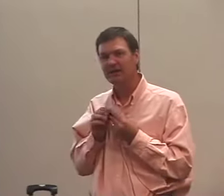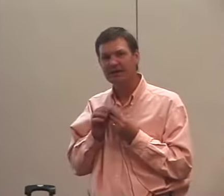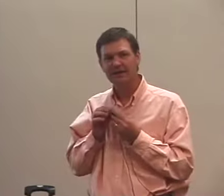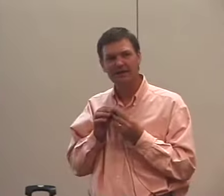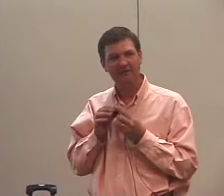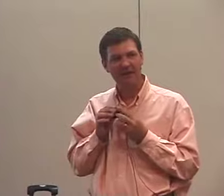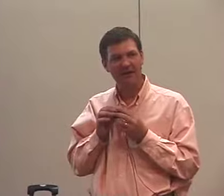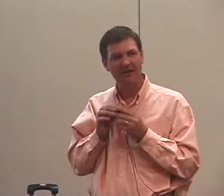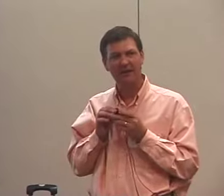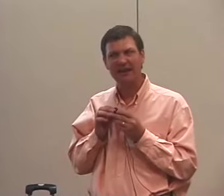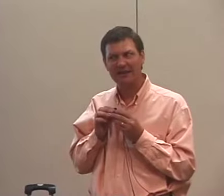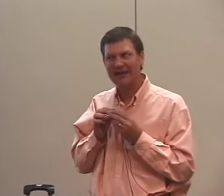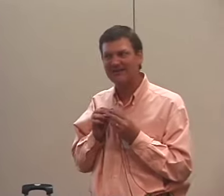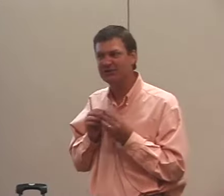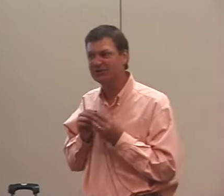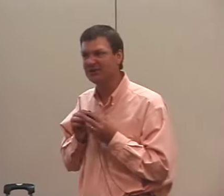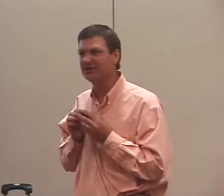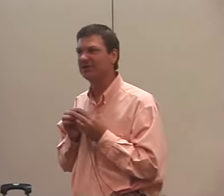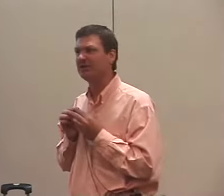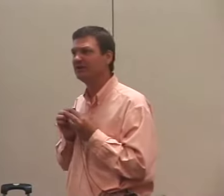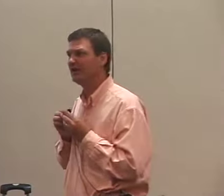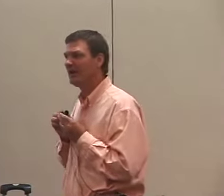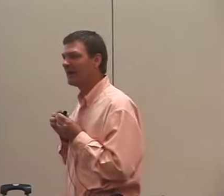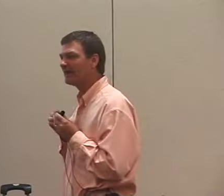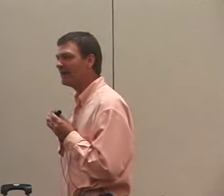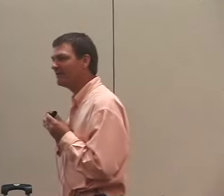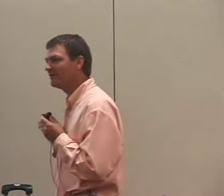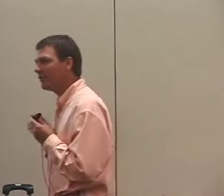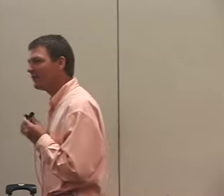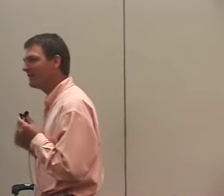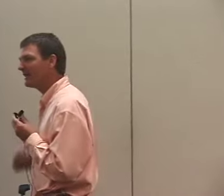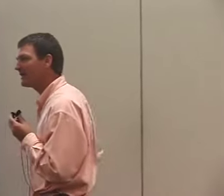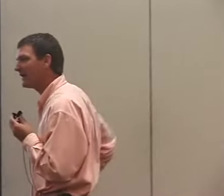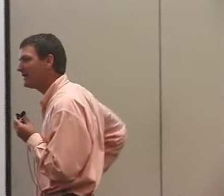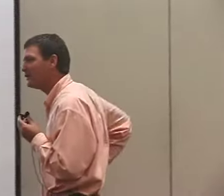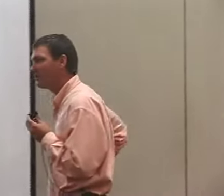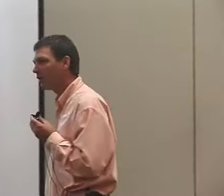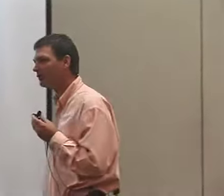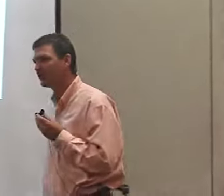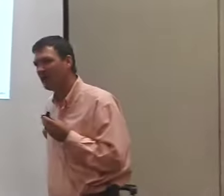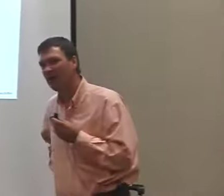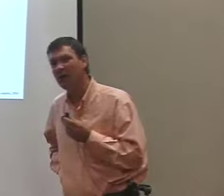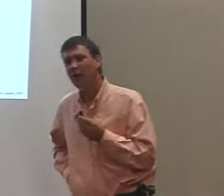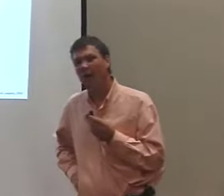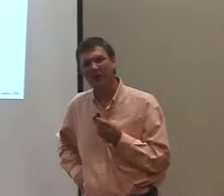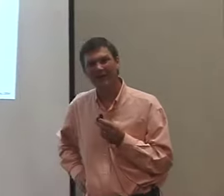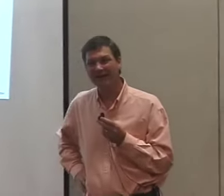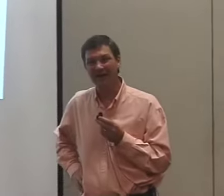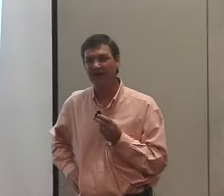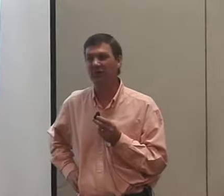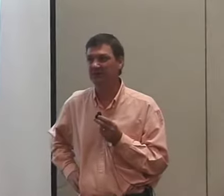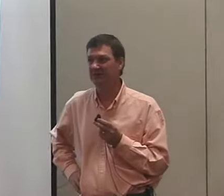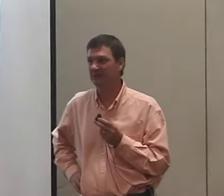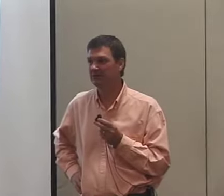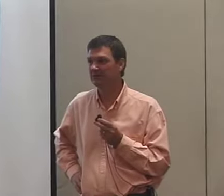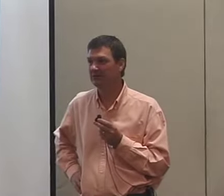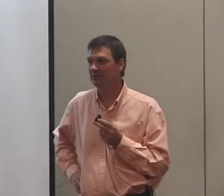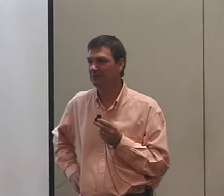realistically, if I'm Eric and I like teacher attention, and I've got this noise-making thing I do that works really well, why would I not do